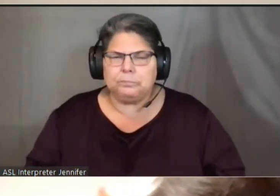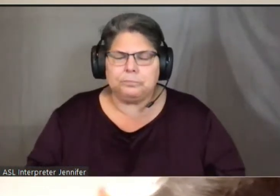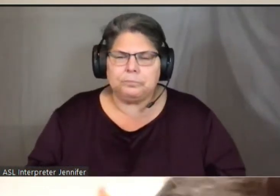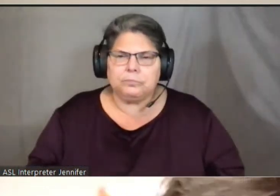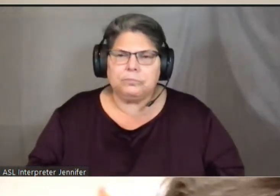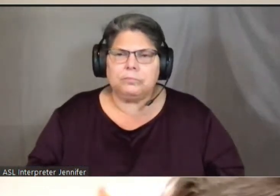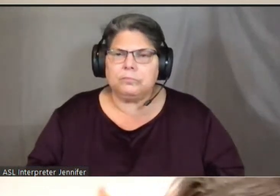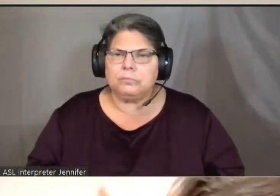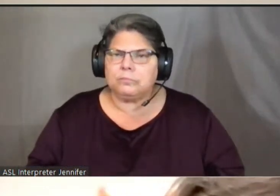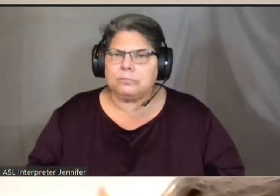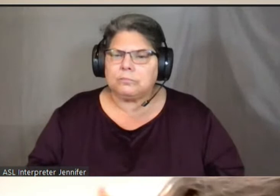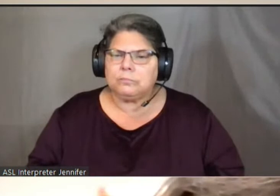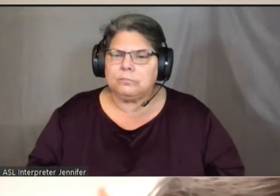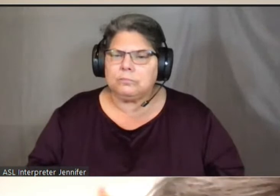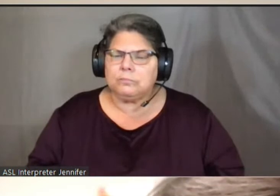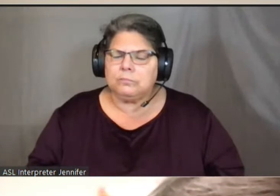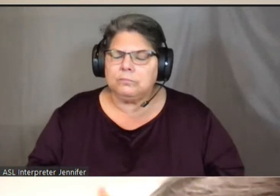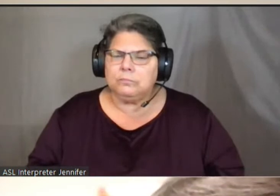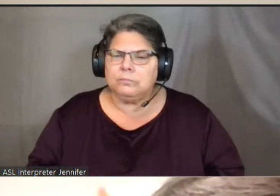distraction.